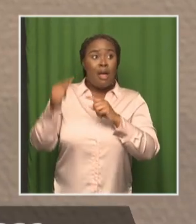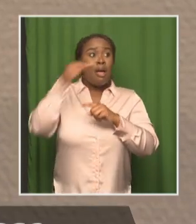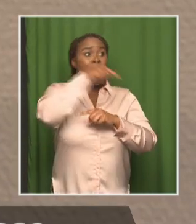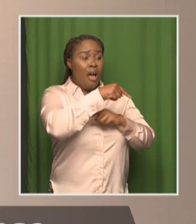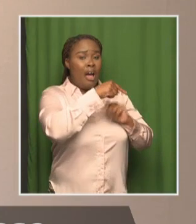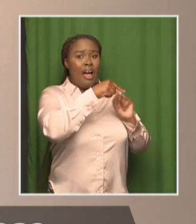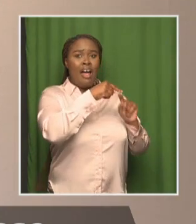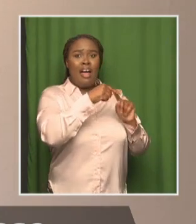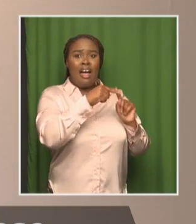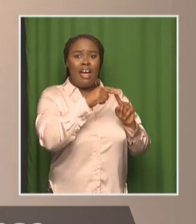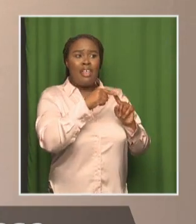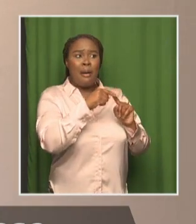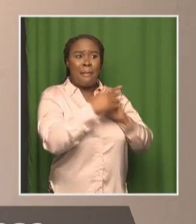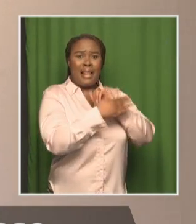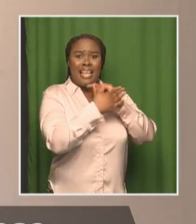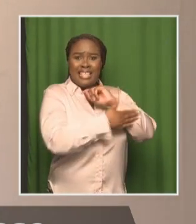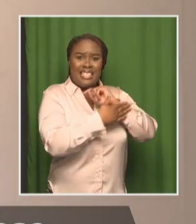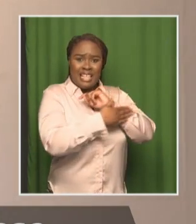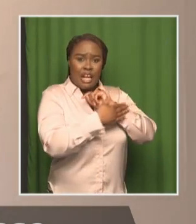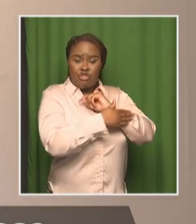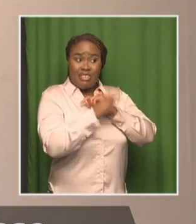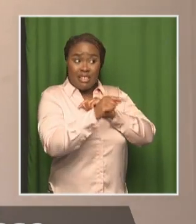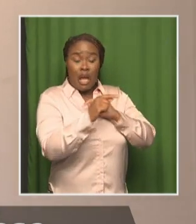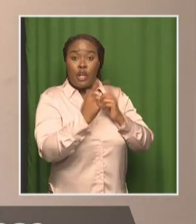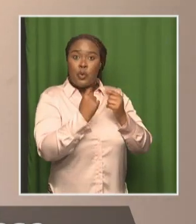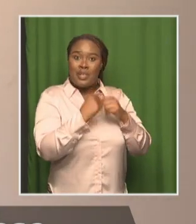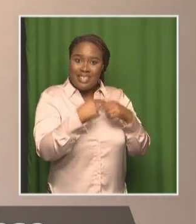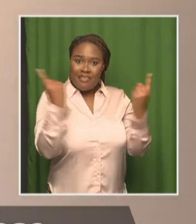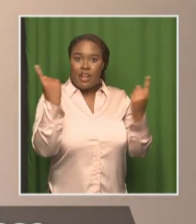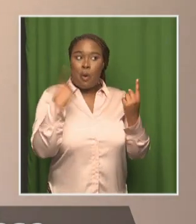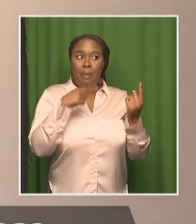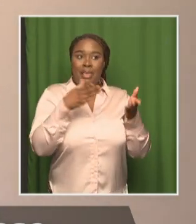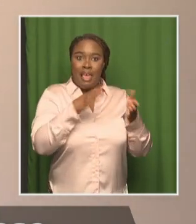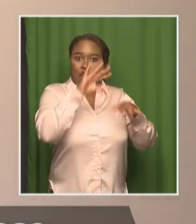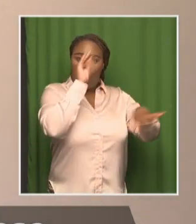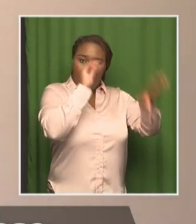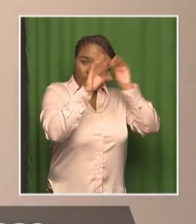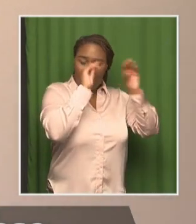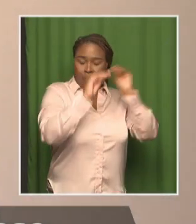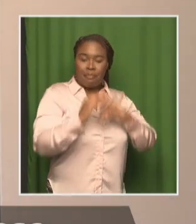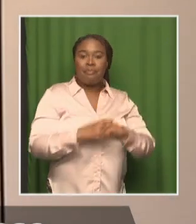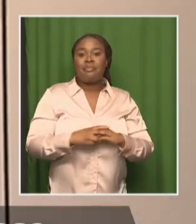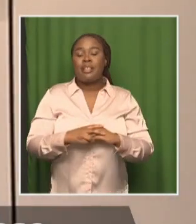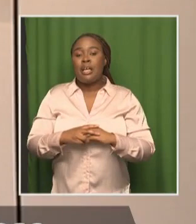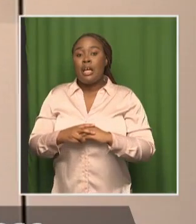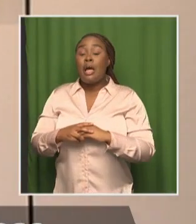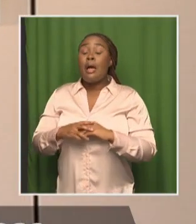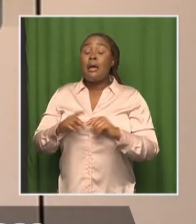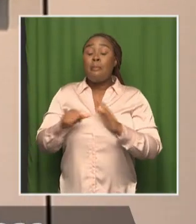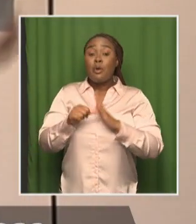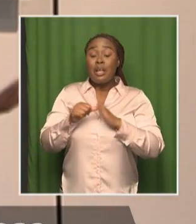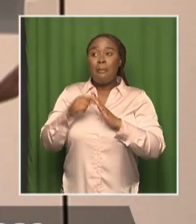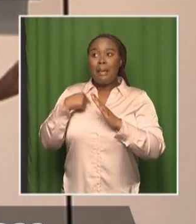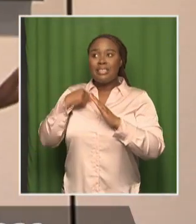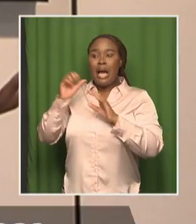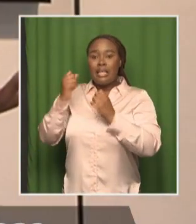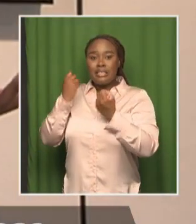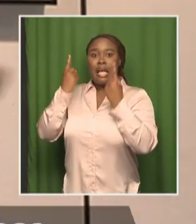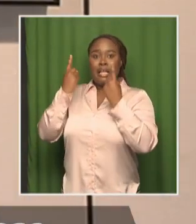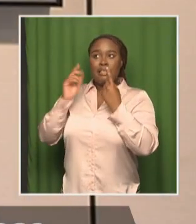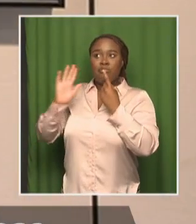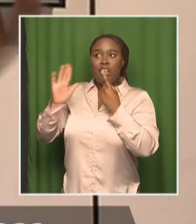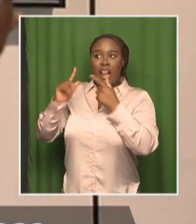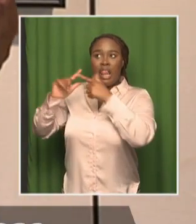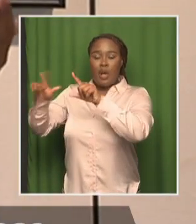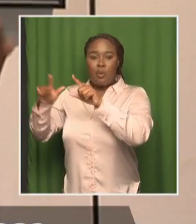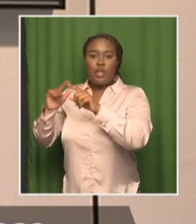just school. You are there to learn. So it's about working and understanding the medium. And what we have in South Africa, obviously, they don't have